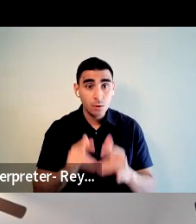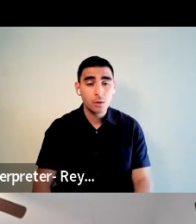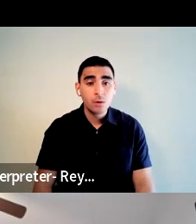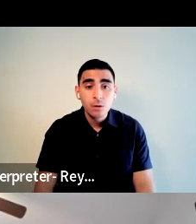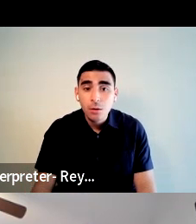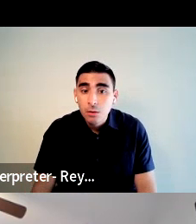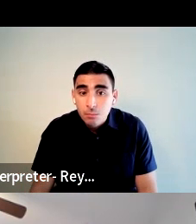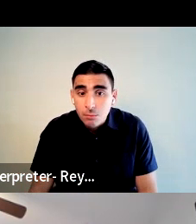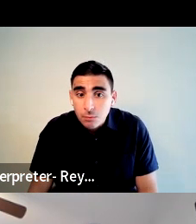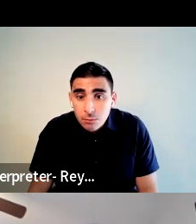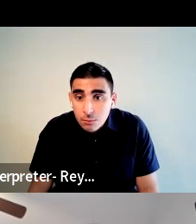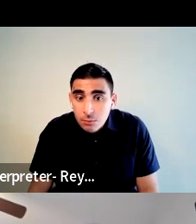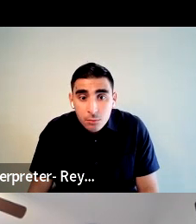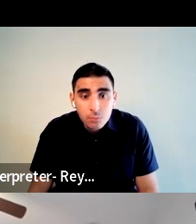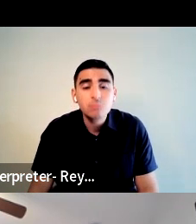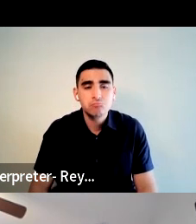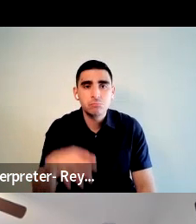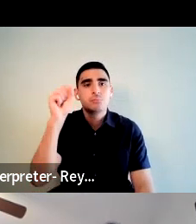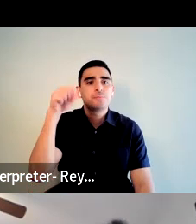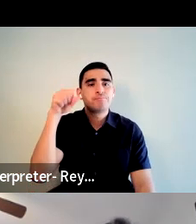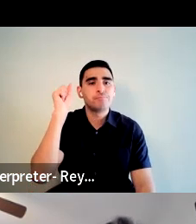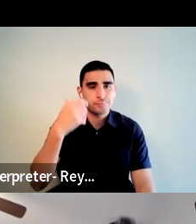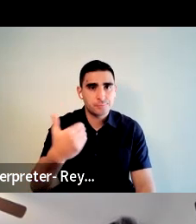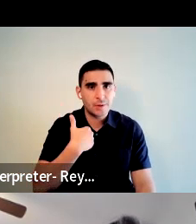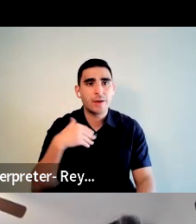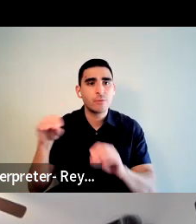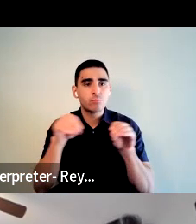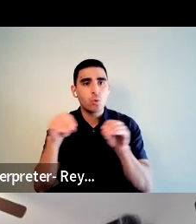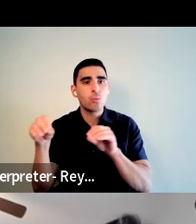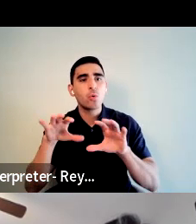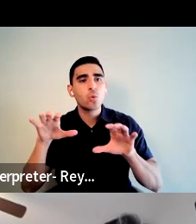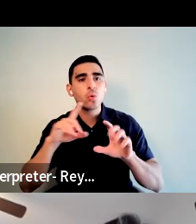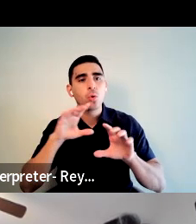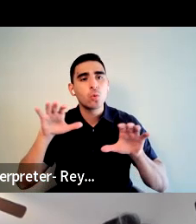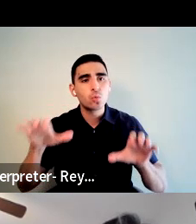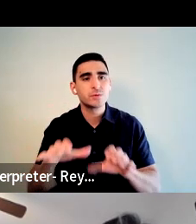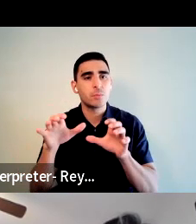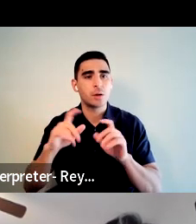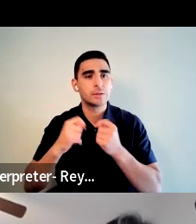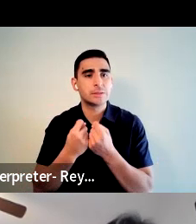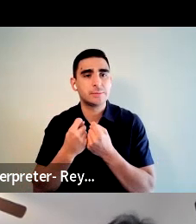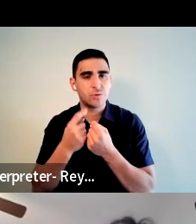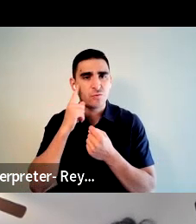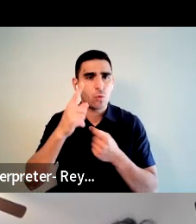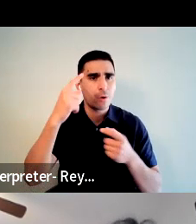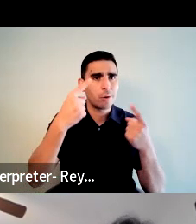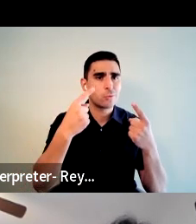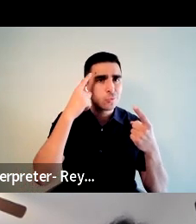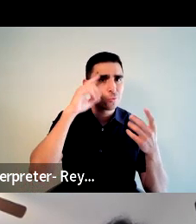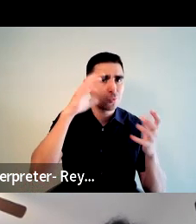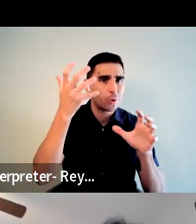Yeah, so we do have a mobile response team as part of our crisis team, and they can